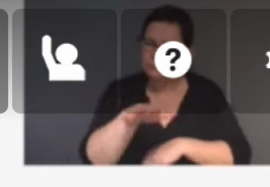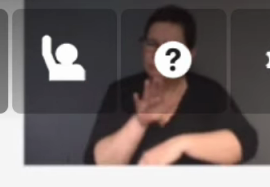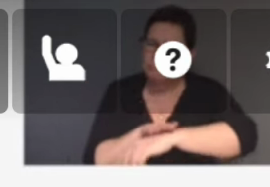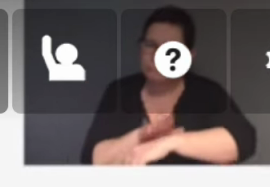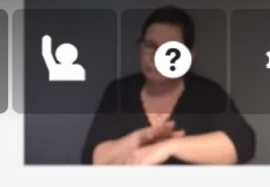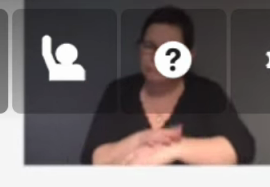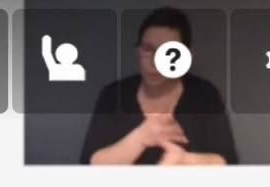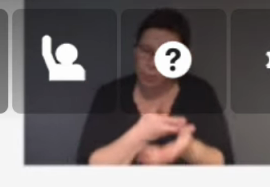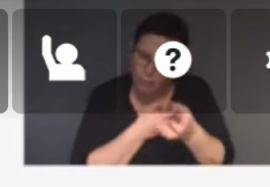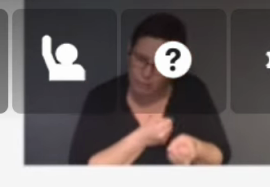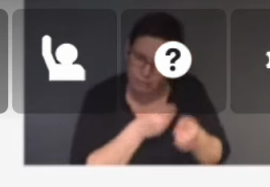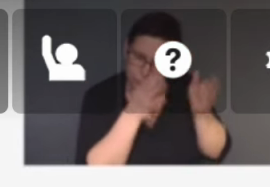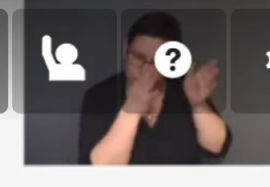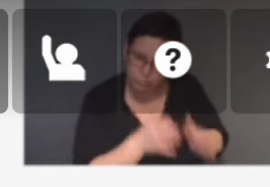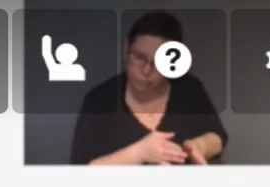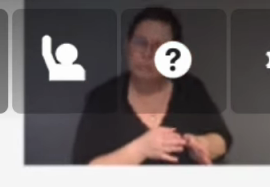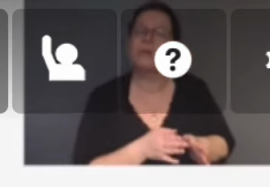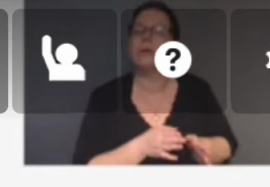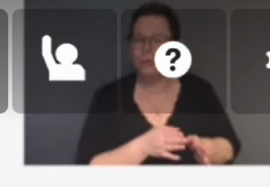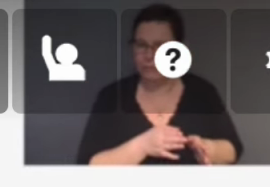is only doing your taxes.